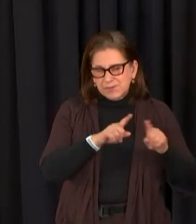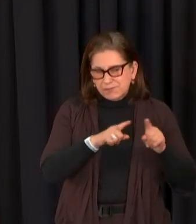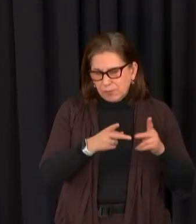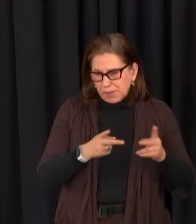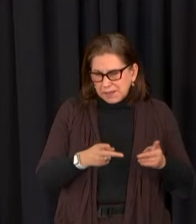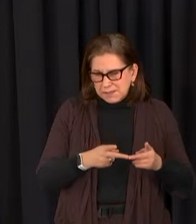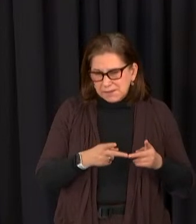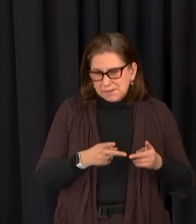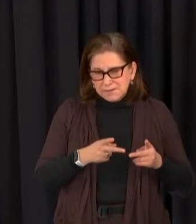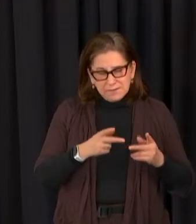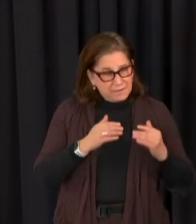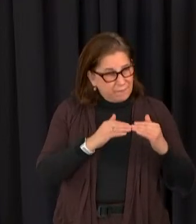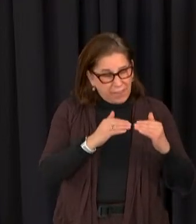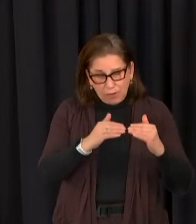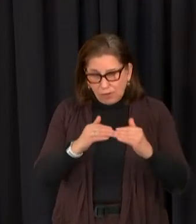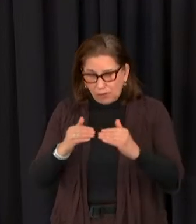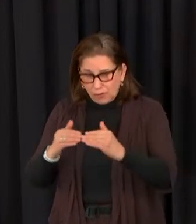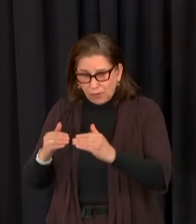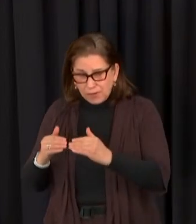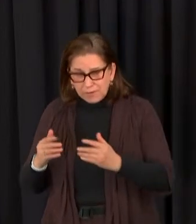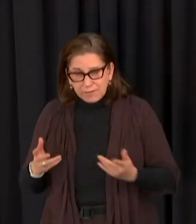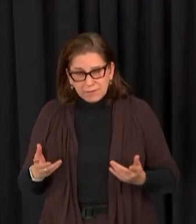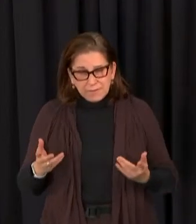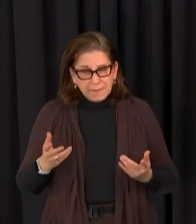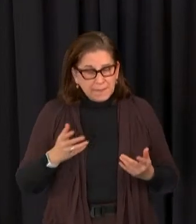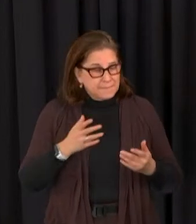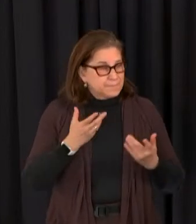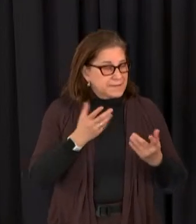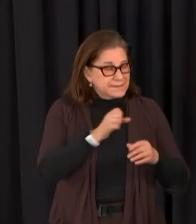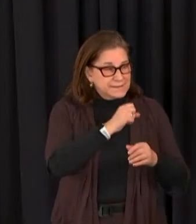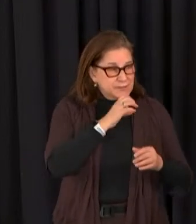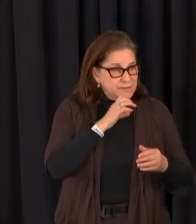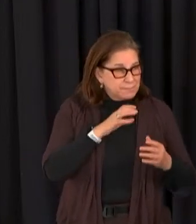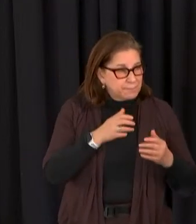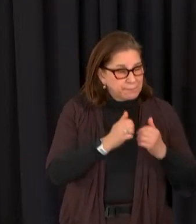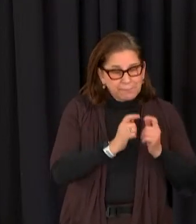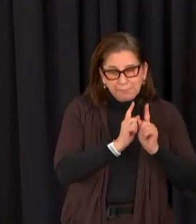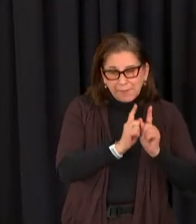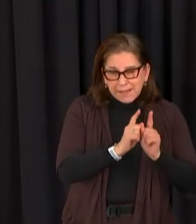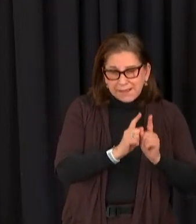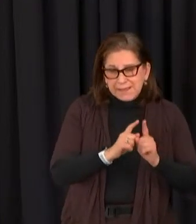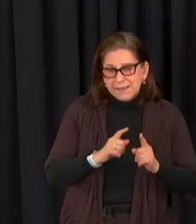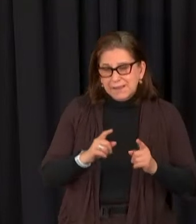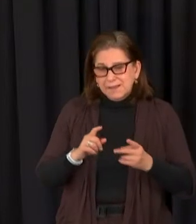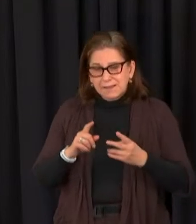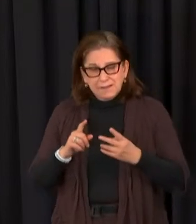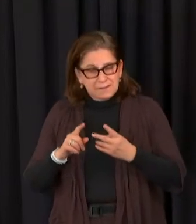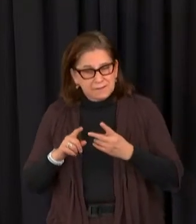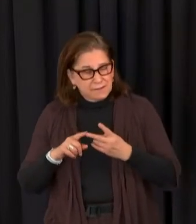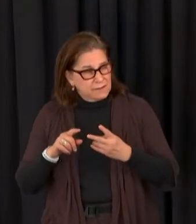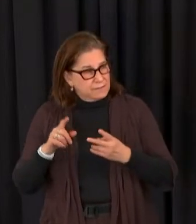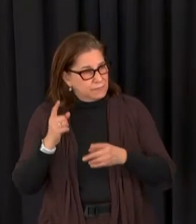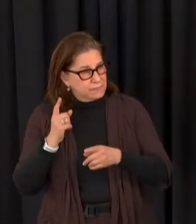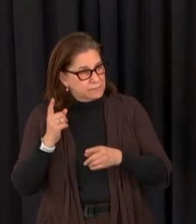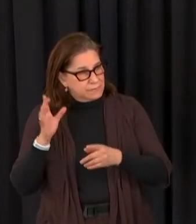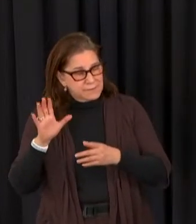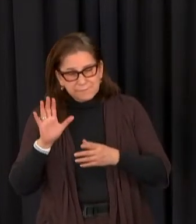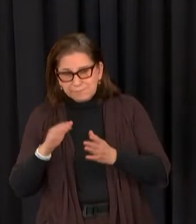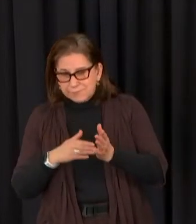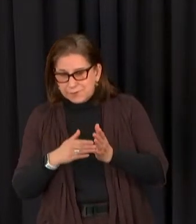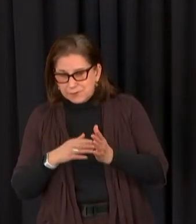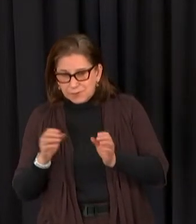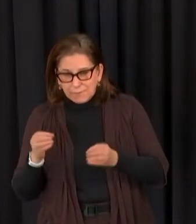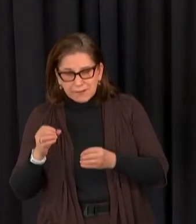that you've put in place, vaccine buddies, the priority zip codes, the public housing vaccination clinics, are those working as effectively as